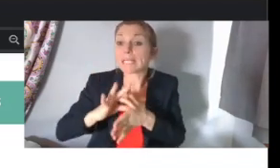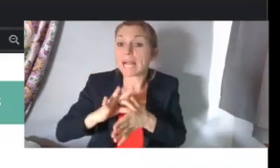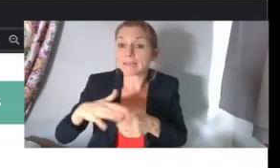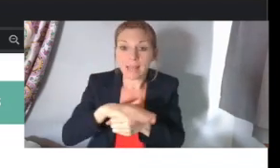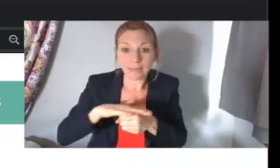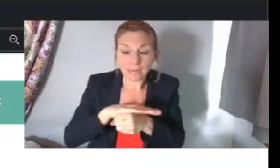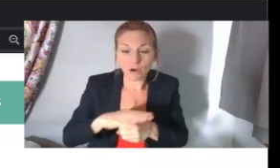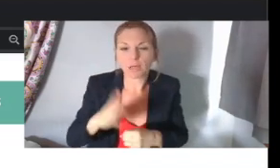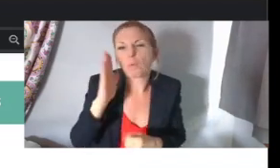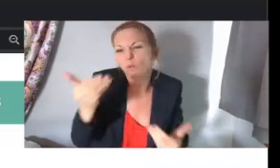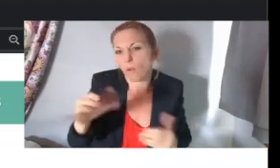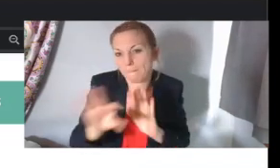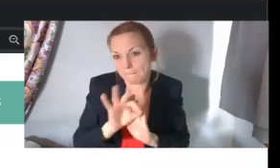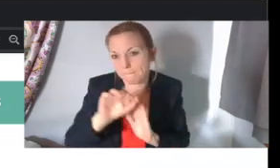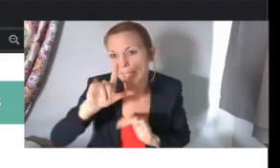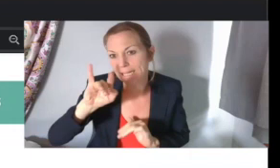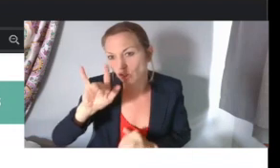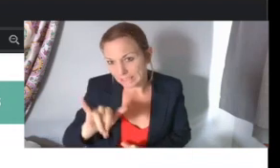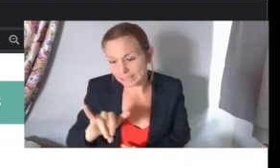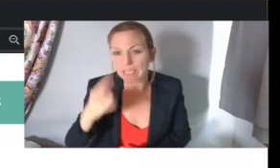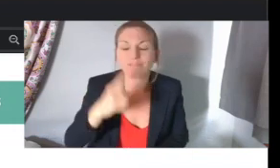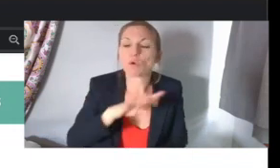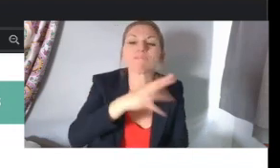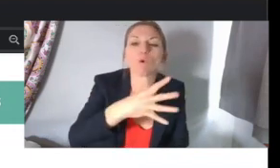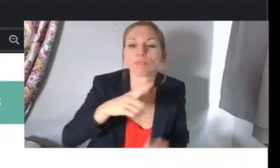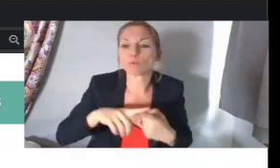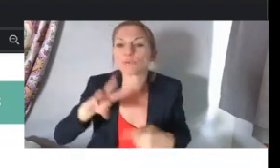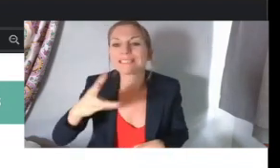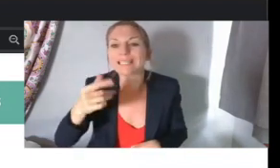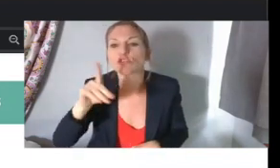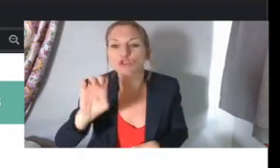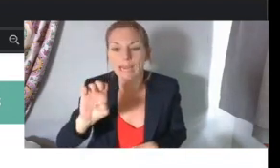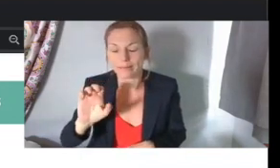going to select literacy 4-6 grade, and you're going to input your email.